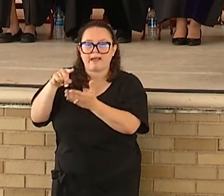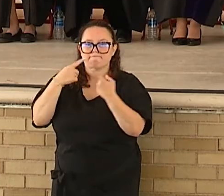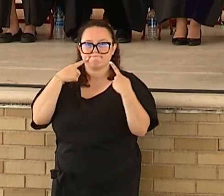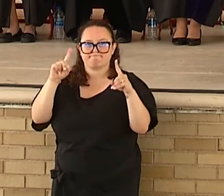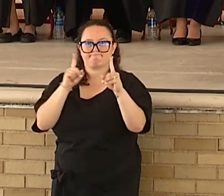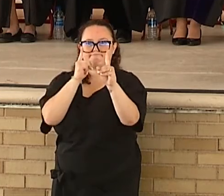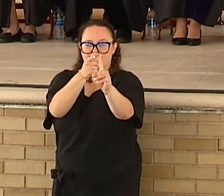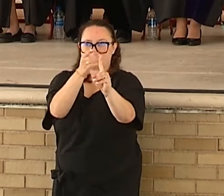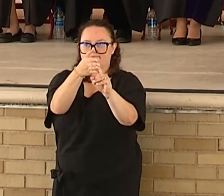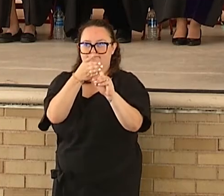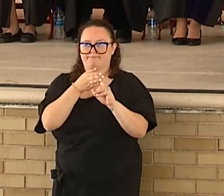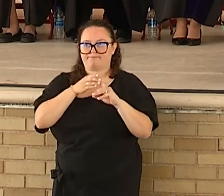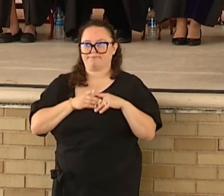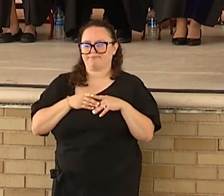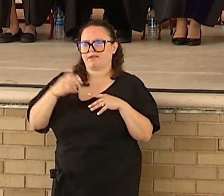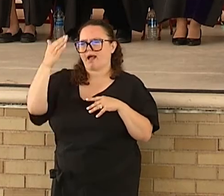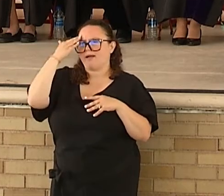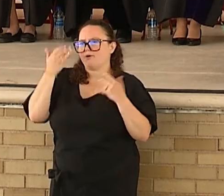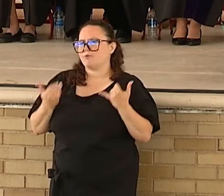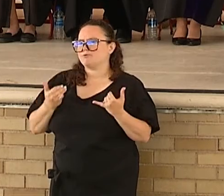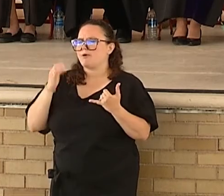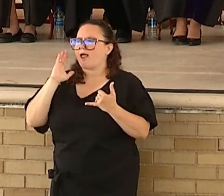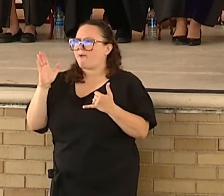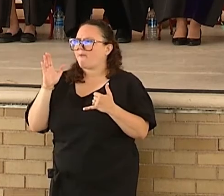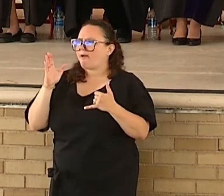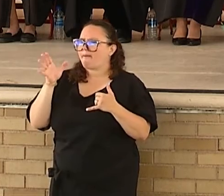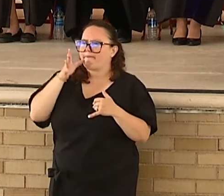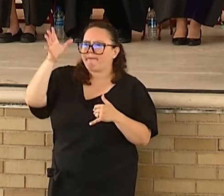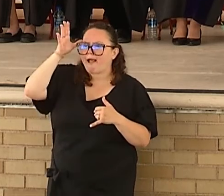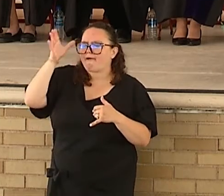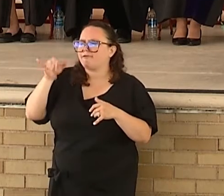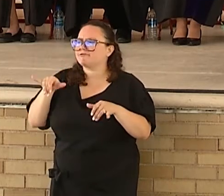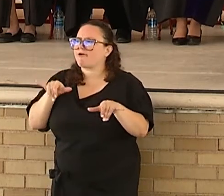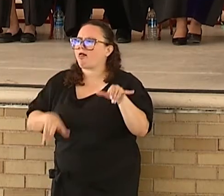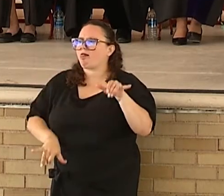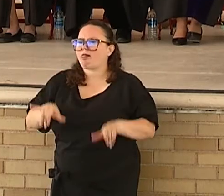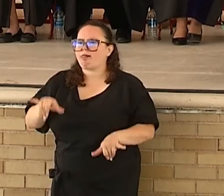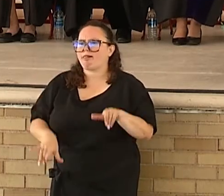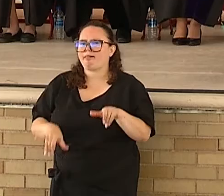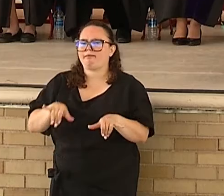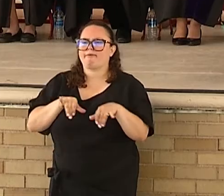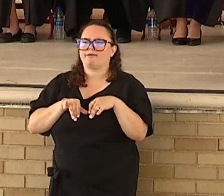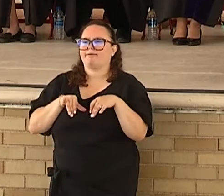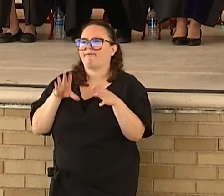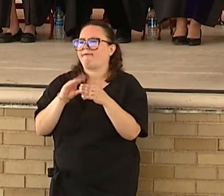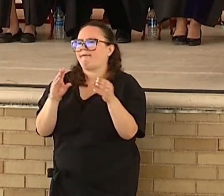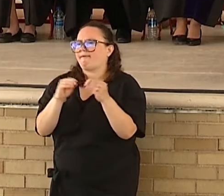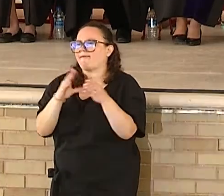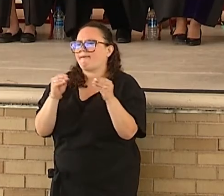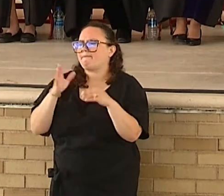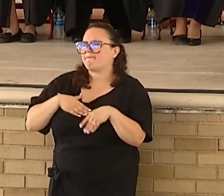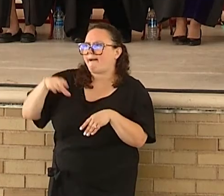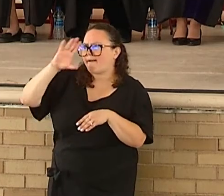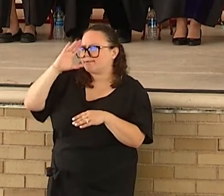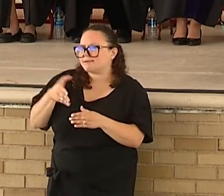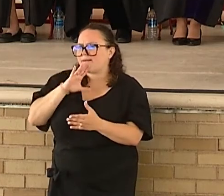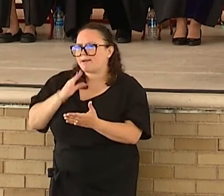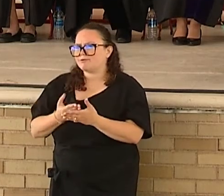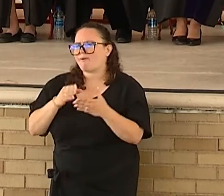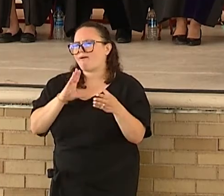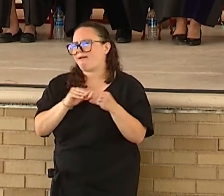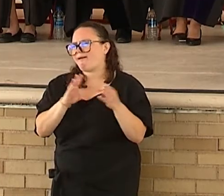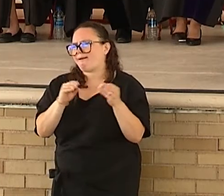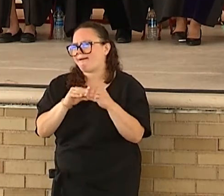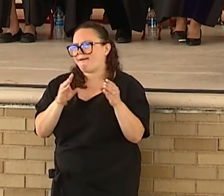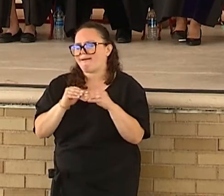to the neighbors and the relatives and the guy at the deli and the ladies at the beauty parlor and the people in line at the dry